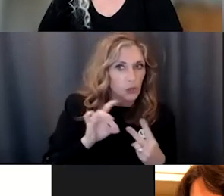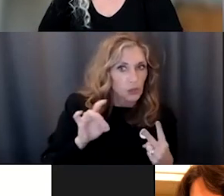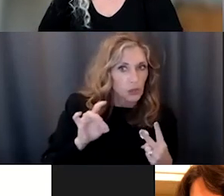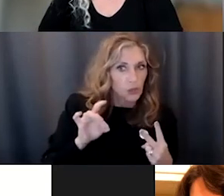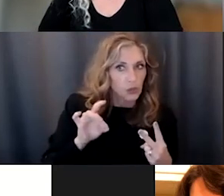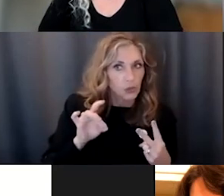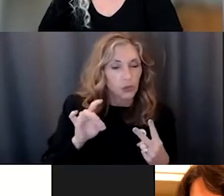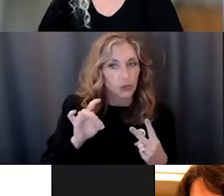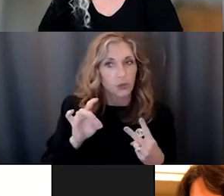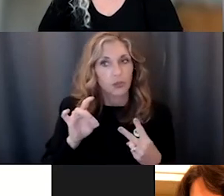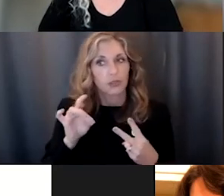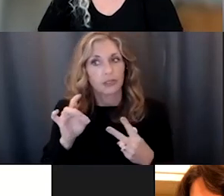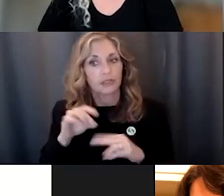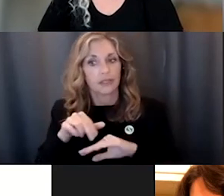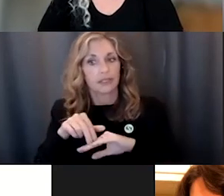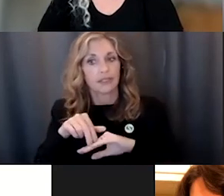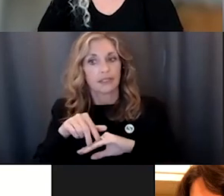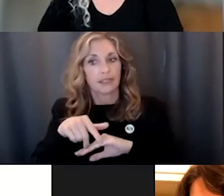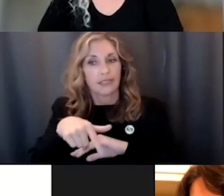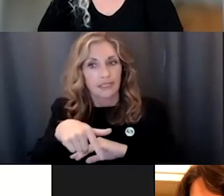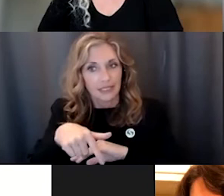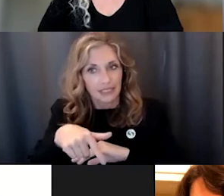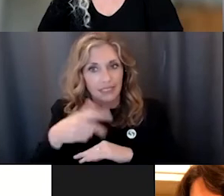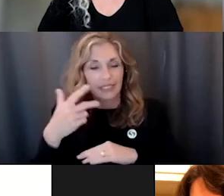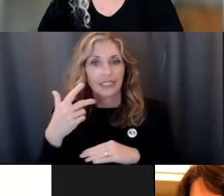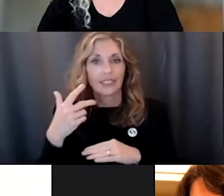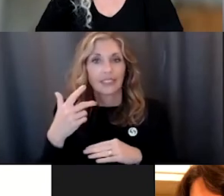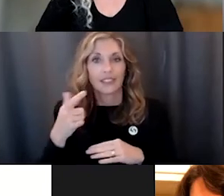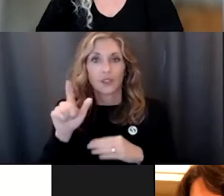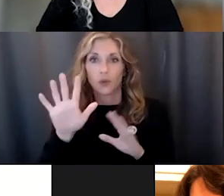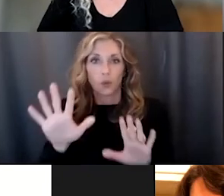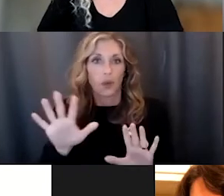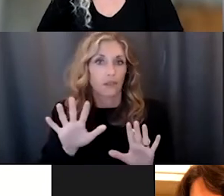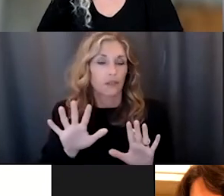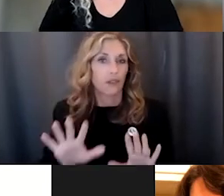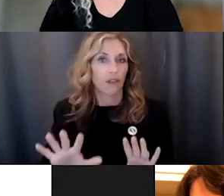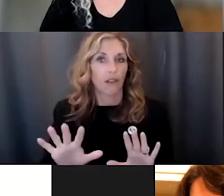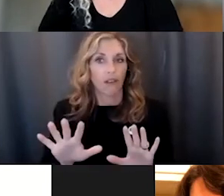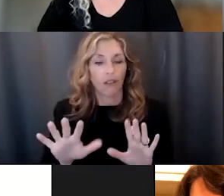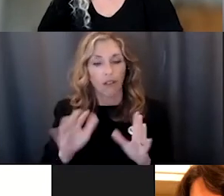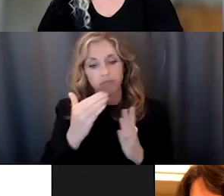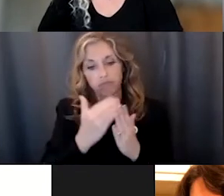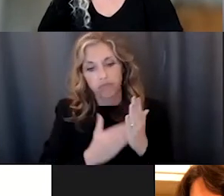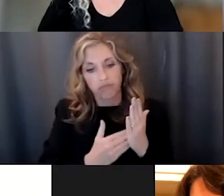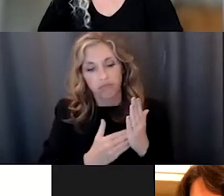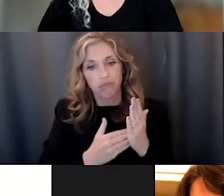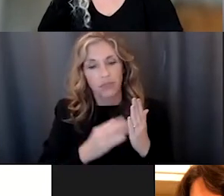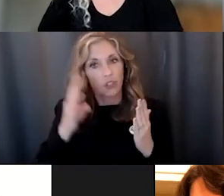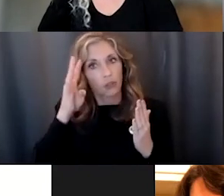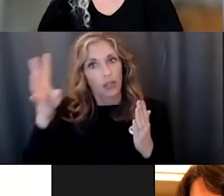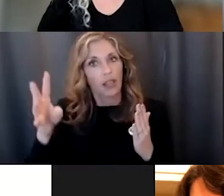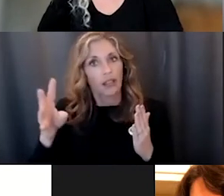the edge? And your wonderful account of the creative writing